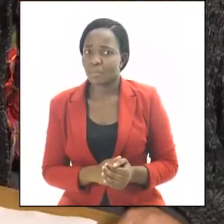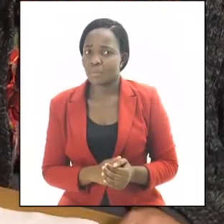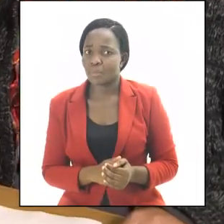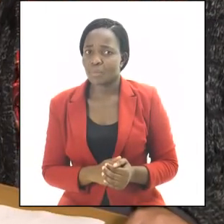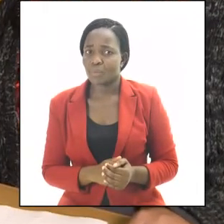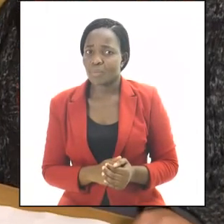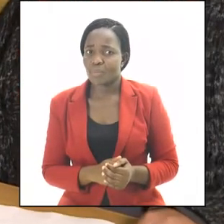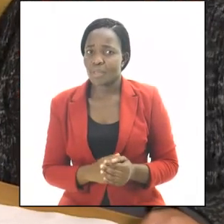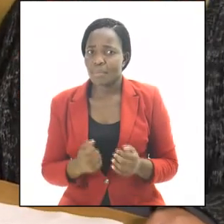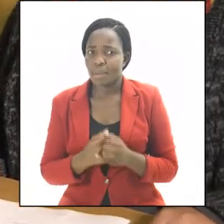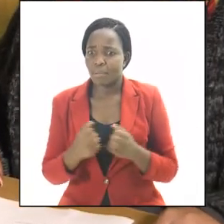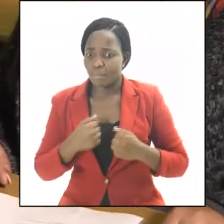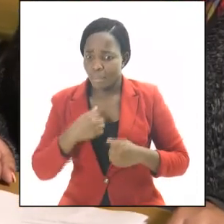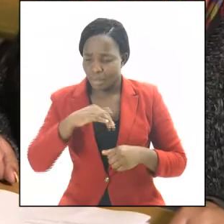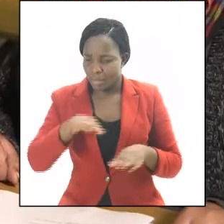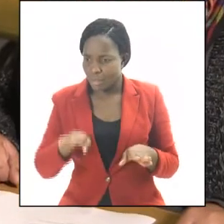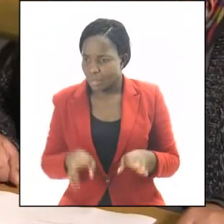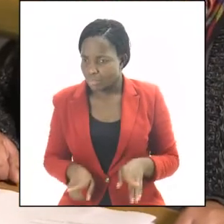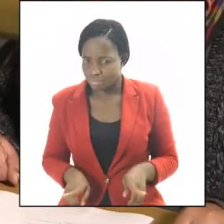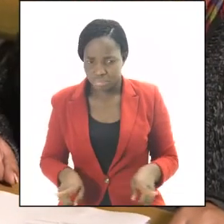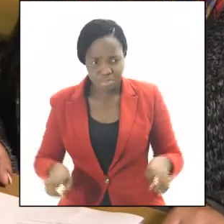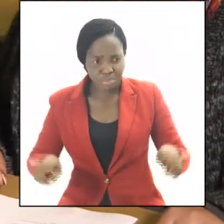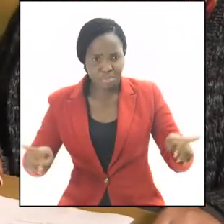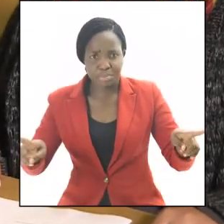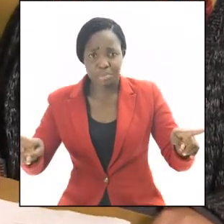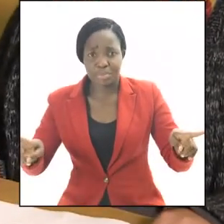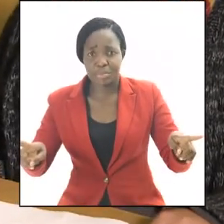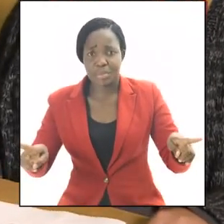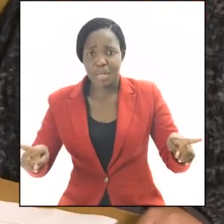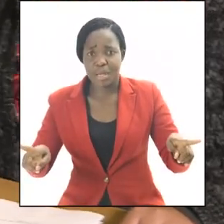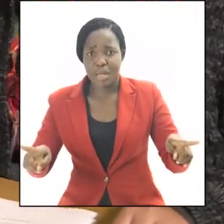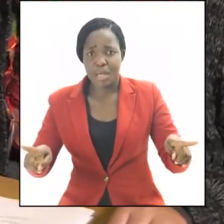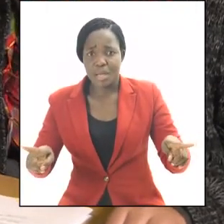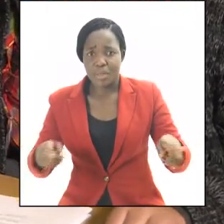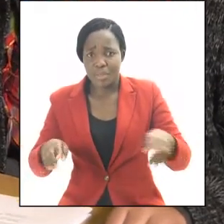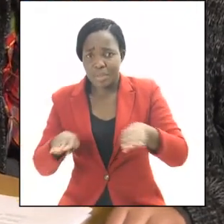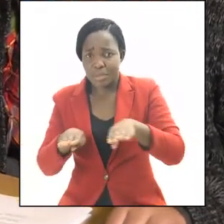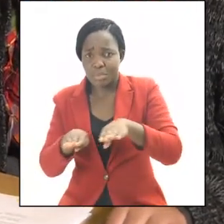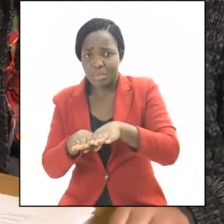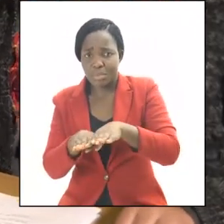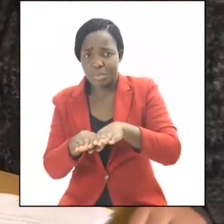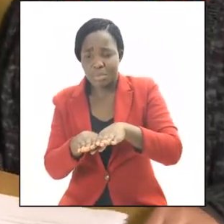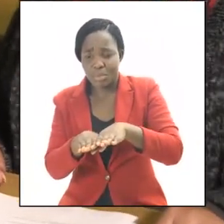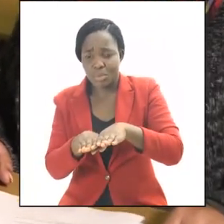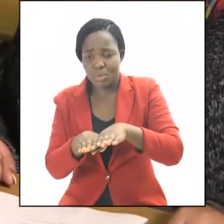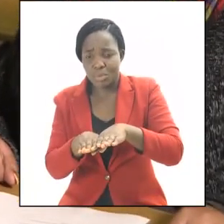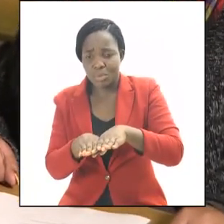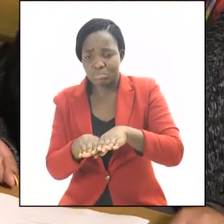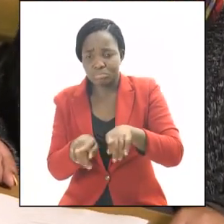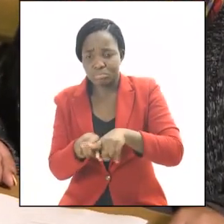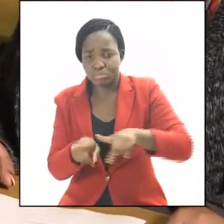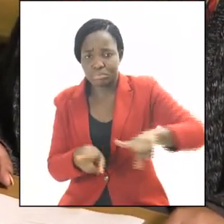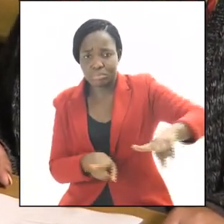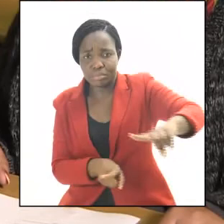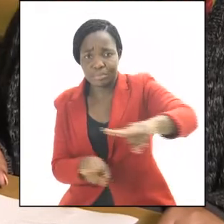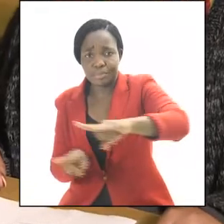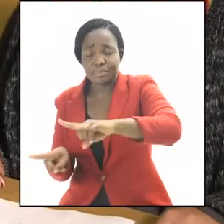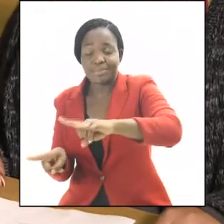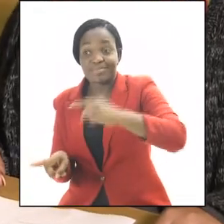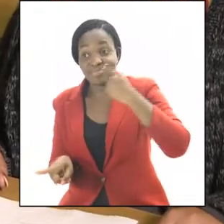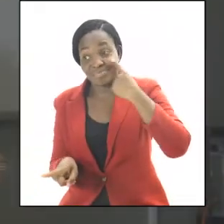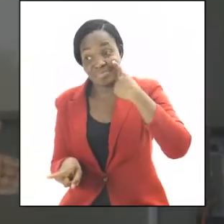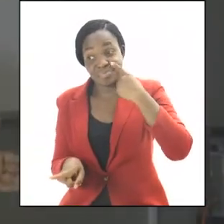table is just turned the other way around. These 2 also make a parallelogram. You